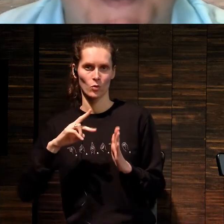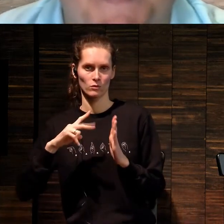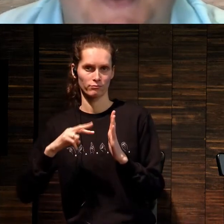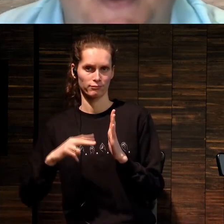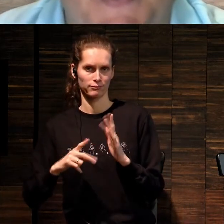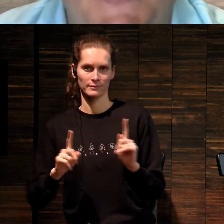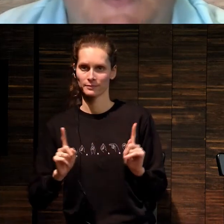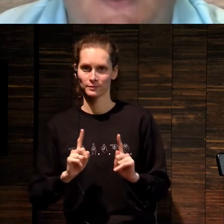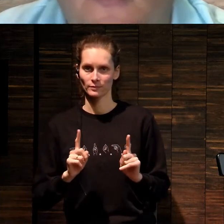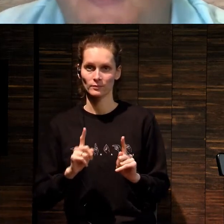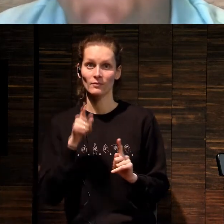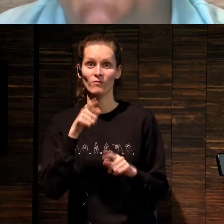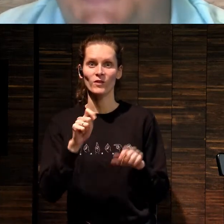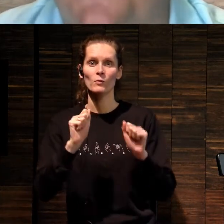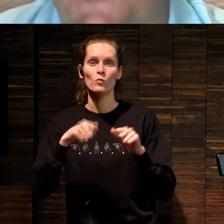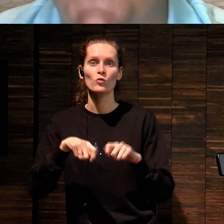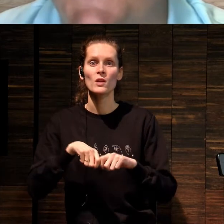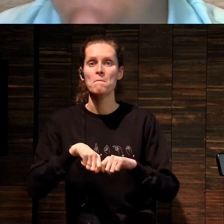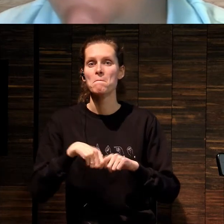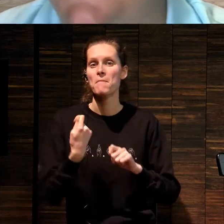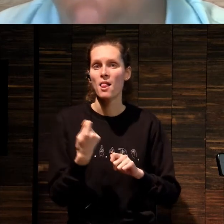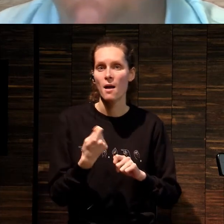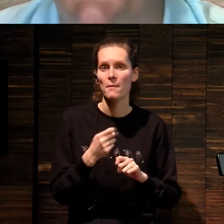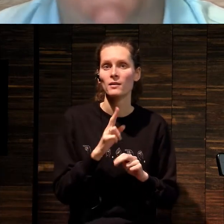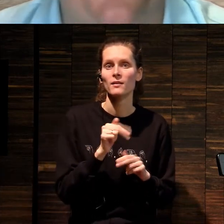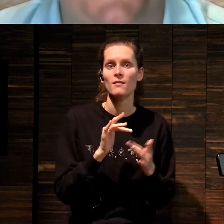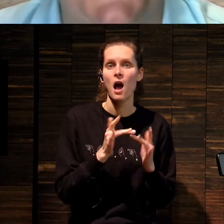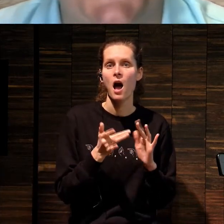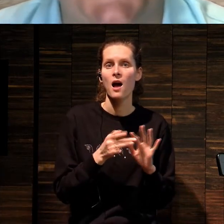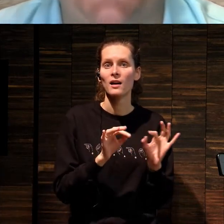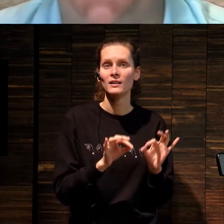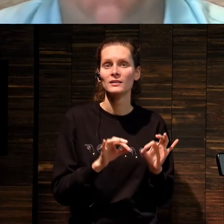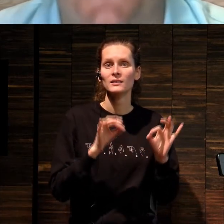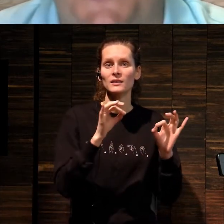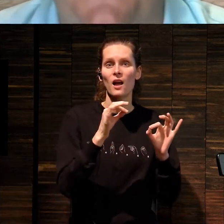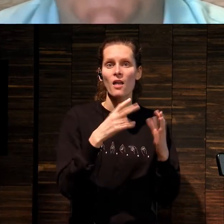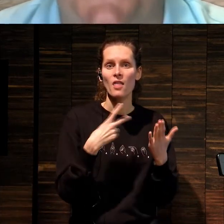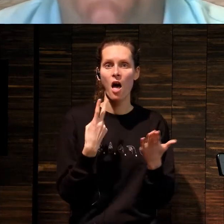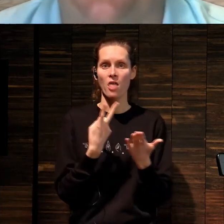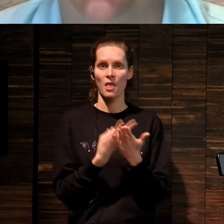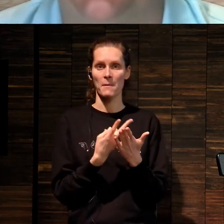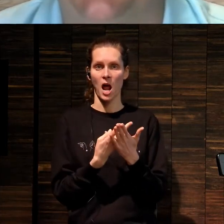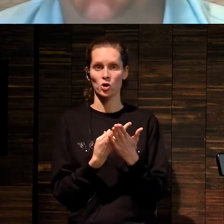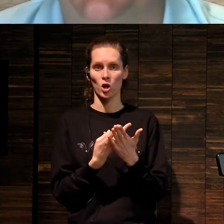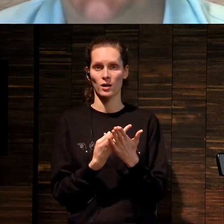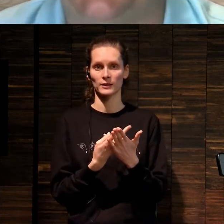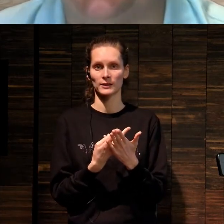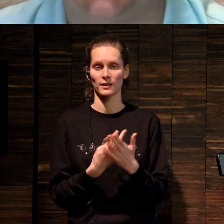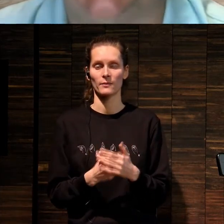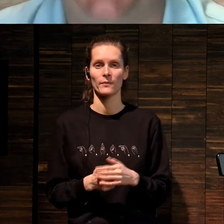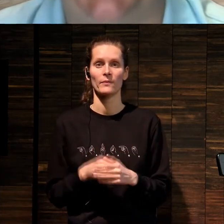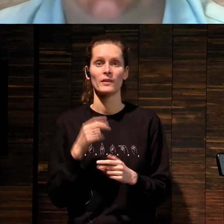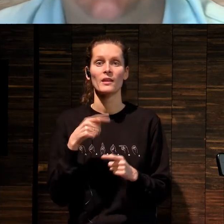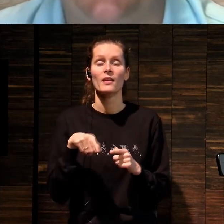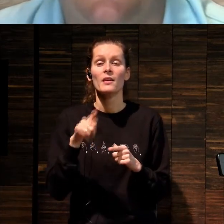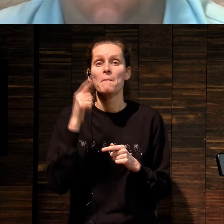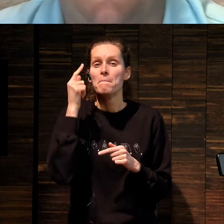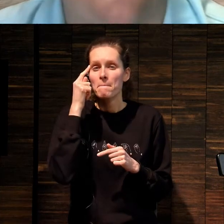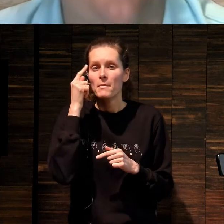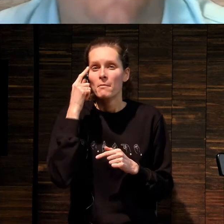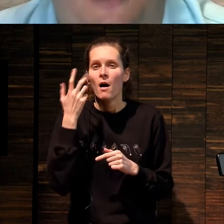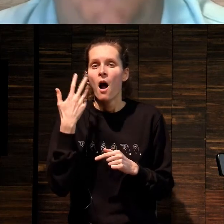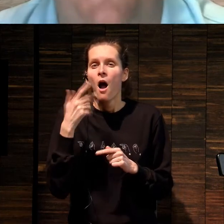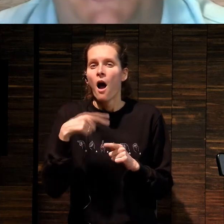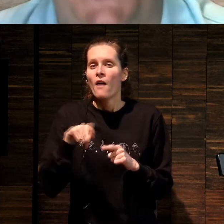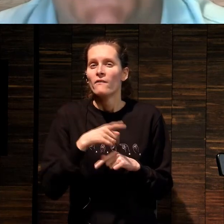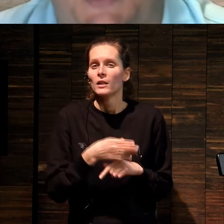the experience for a sighted person. So a sighted person needs to feel no difference. You could only feel the difference when you inspect